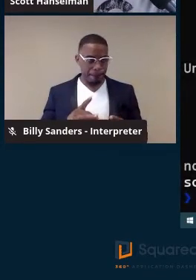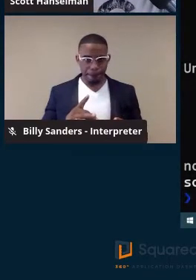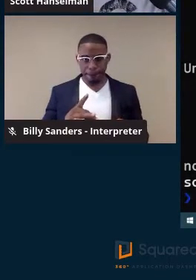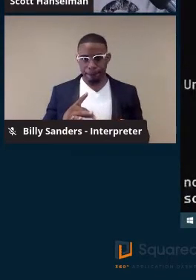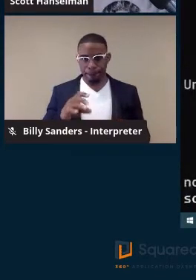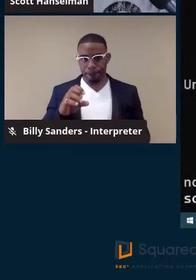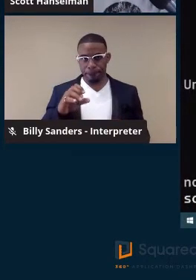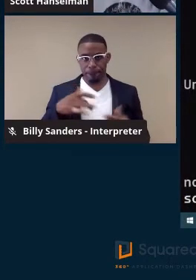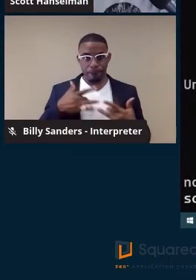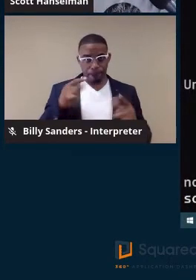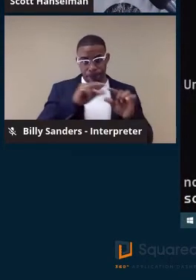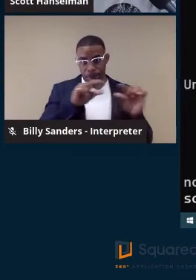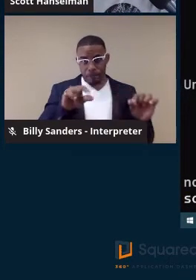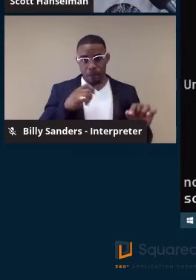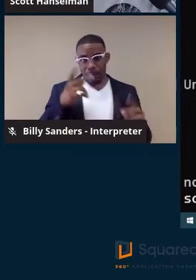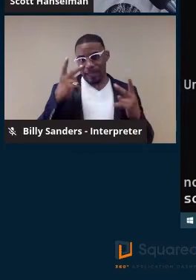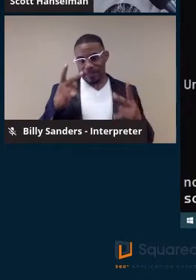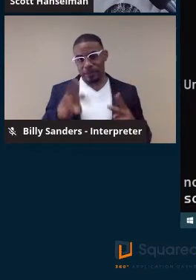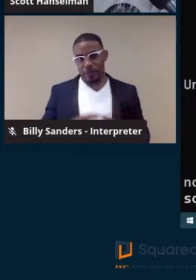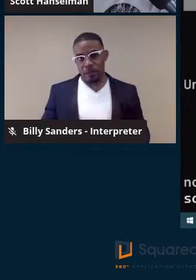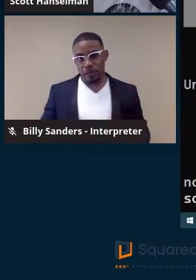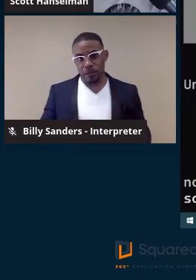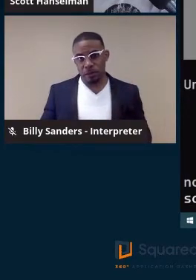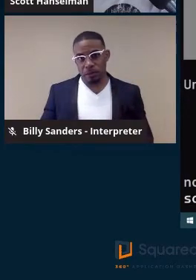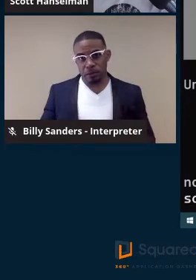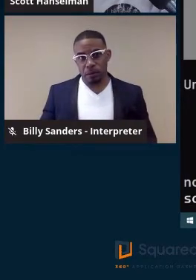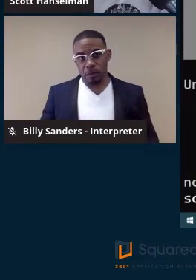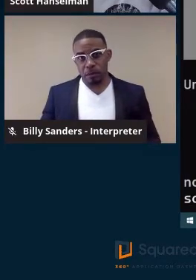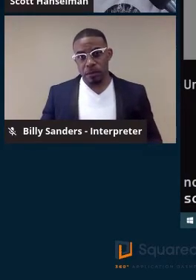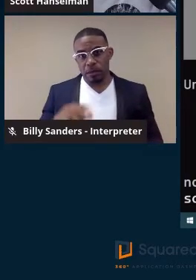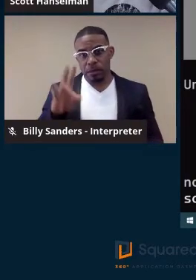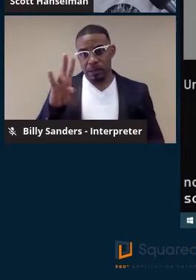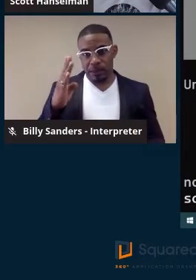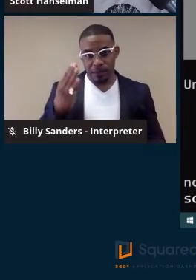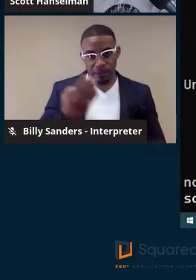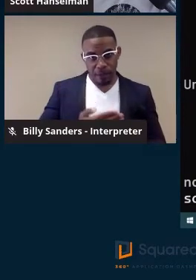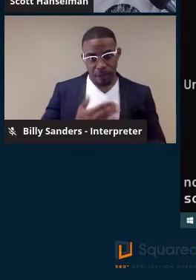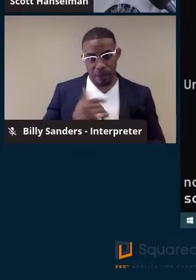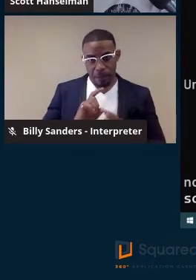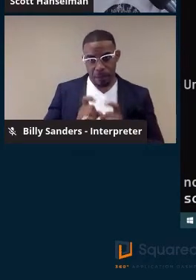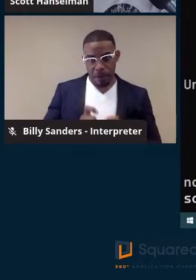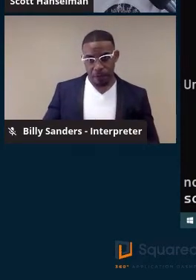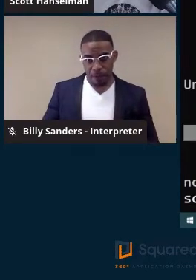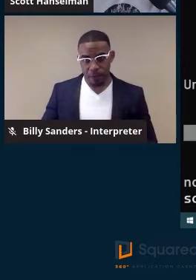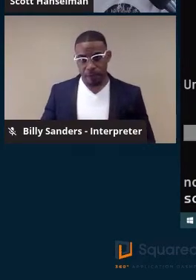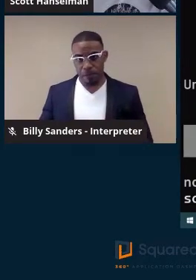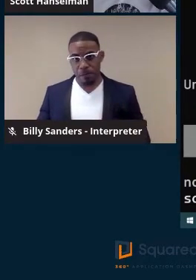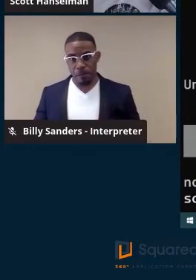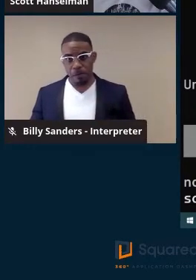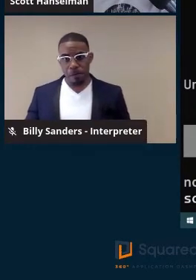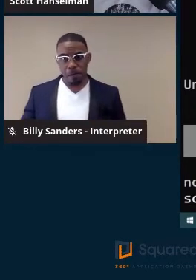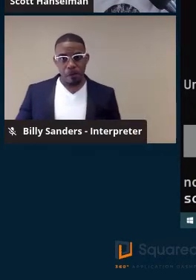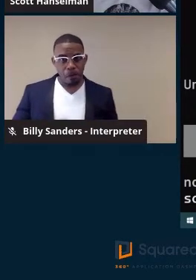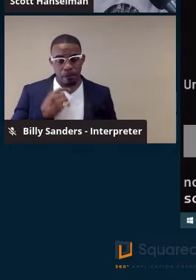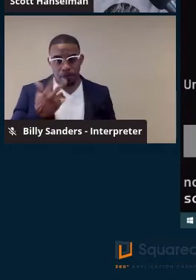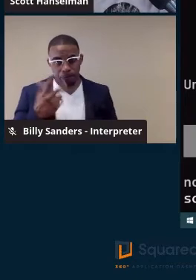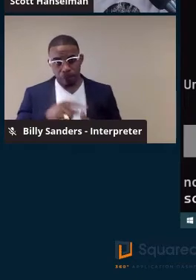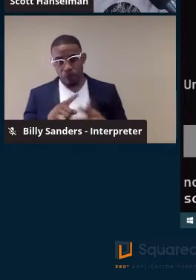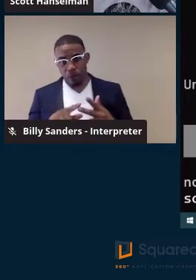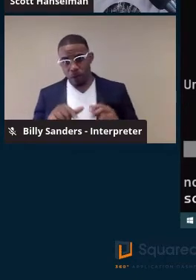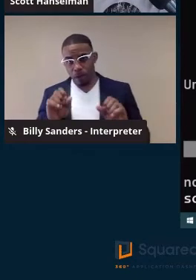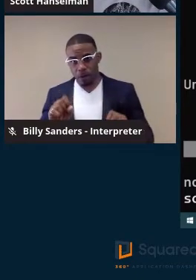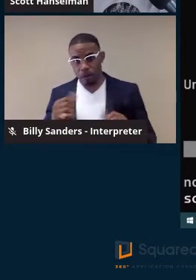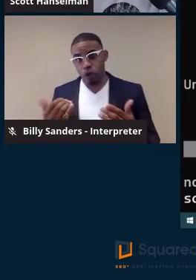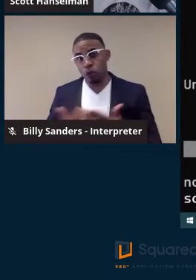status, we can see 7 files have been modified. There's 3 potentially